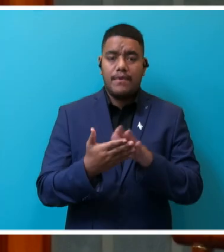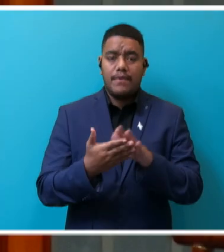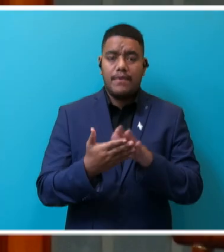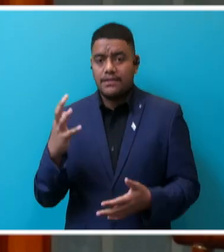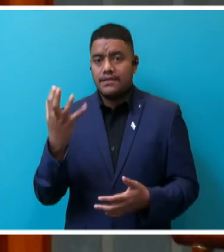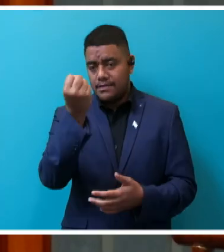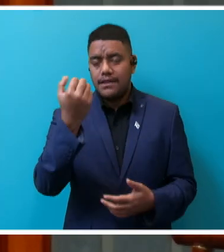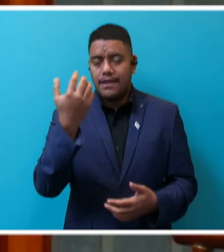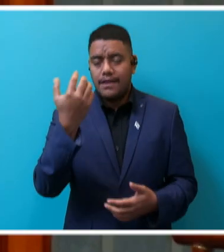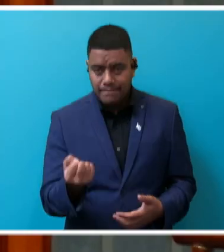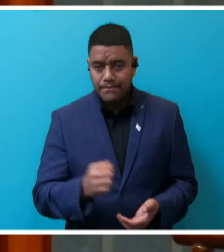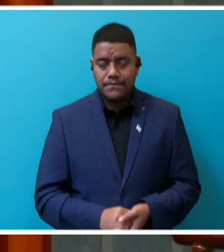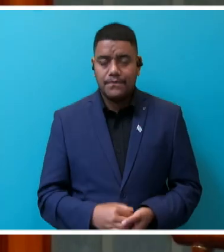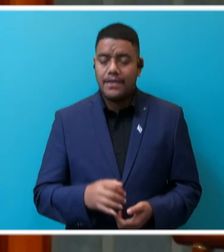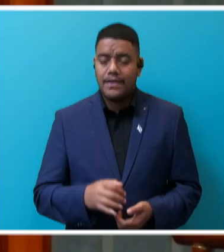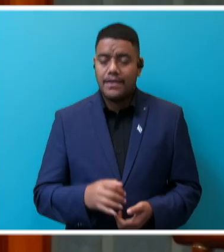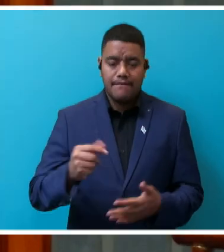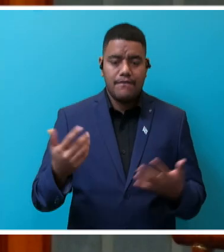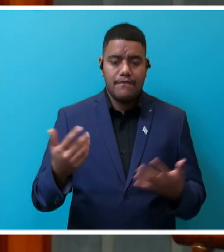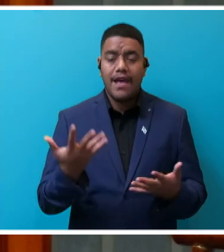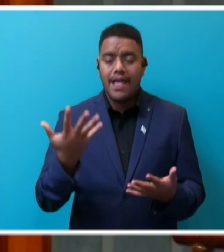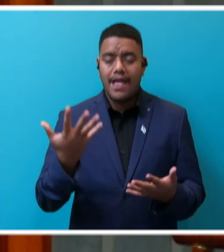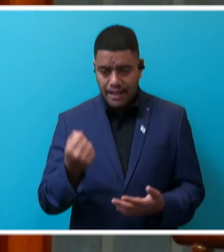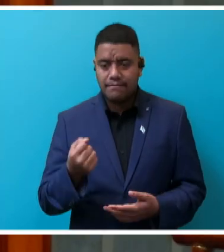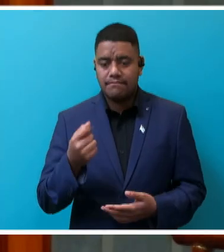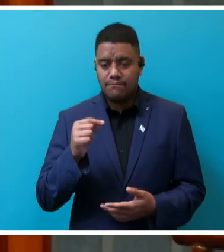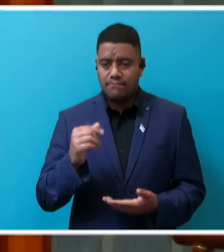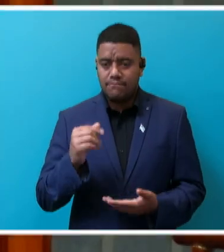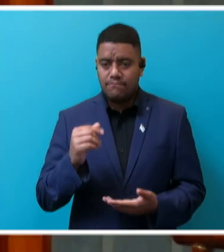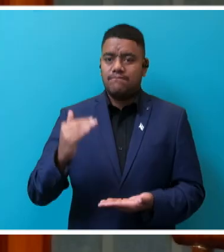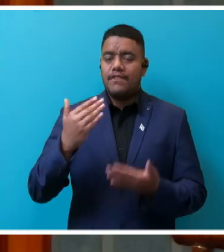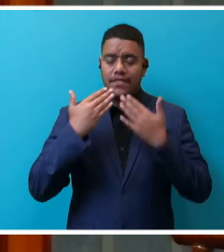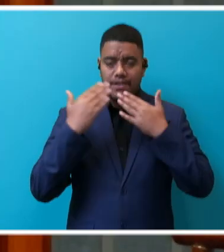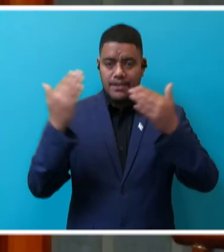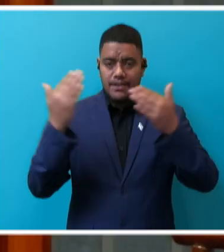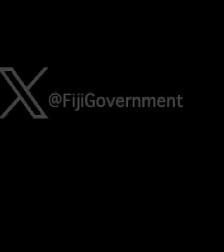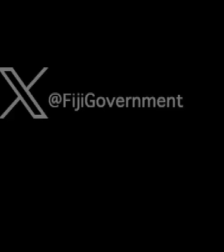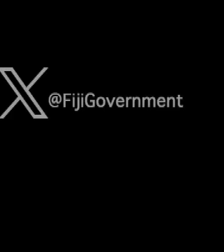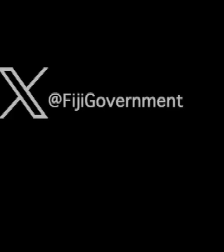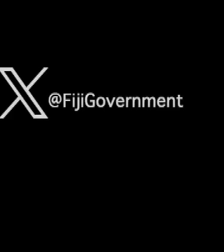and where every Fijian has the chance to thrive. Thank you, Mr. Speaker, sir.